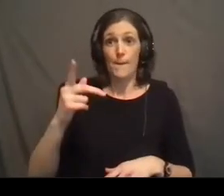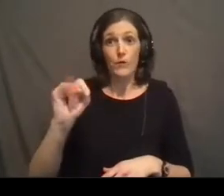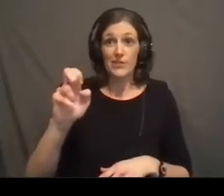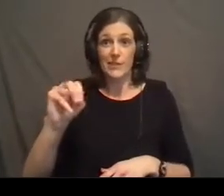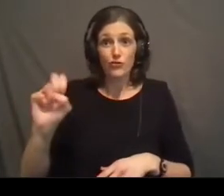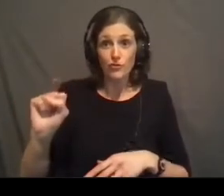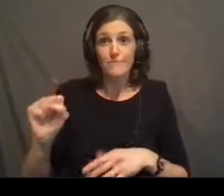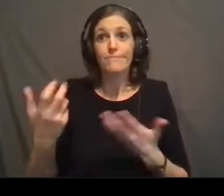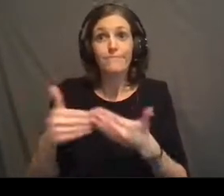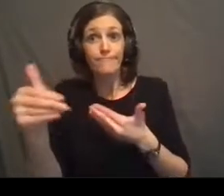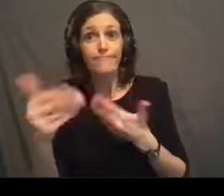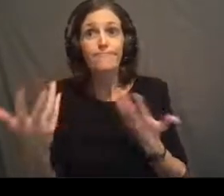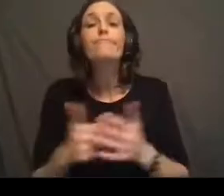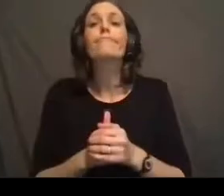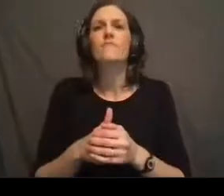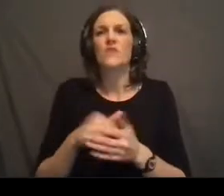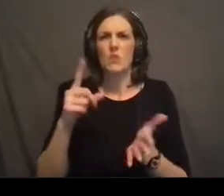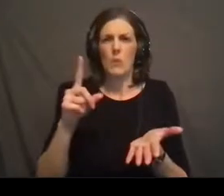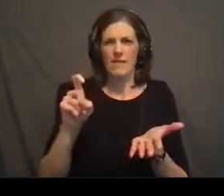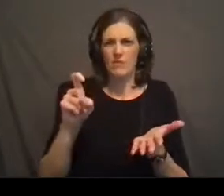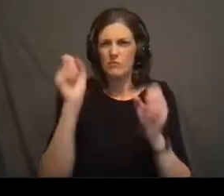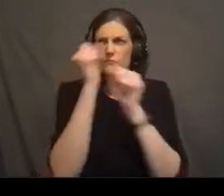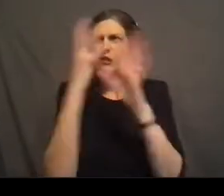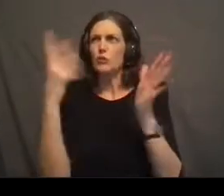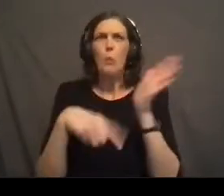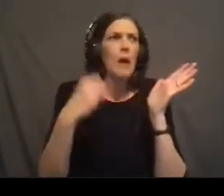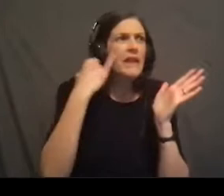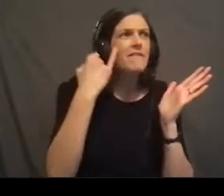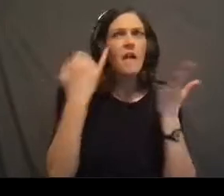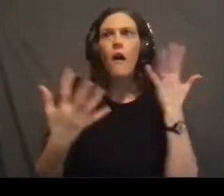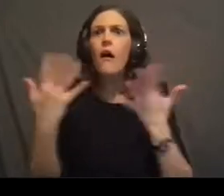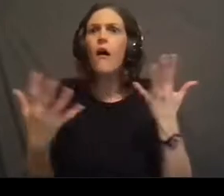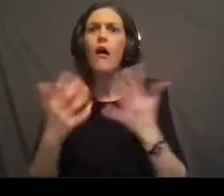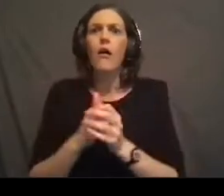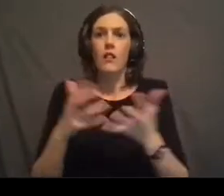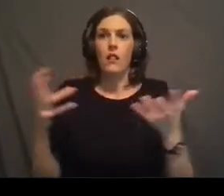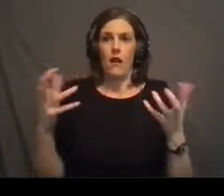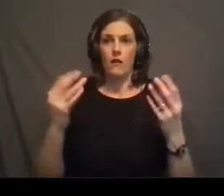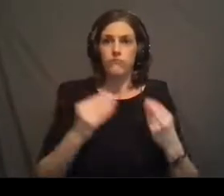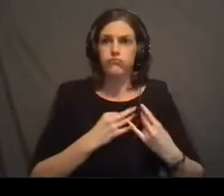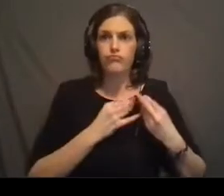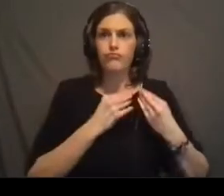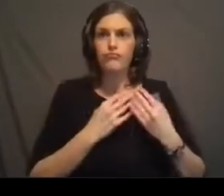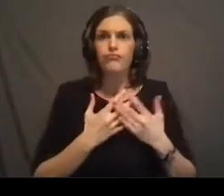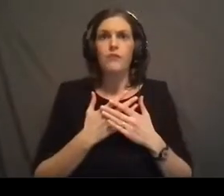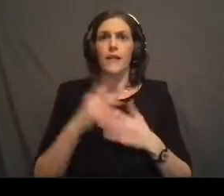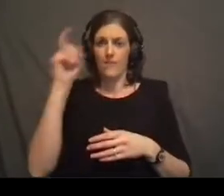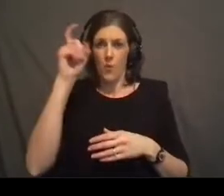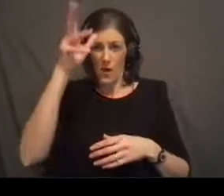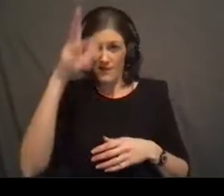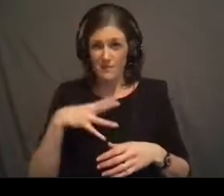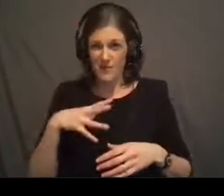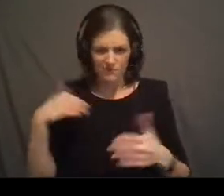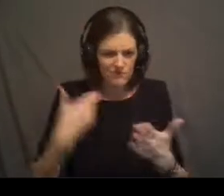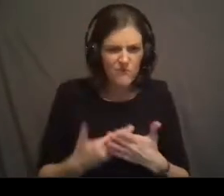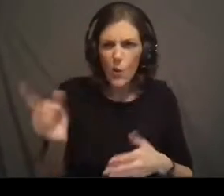what's going to happen? You got to imagine the what-if scenarios that are all brewing there. A lot of stirring is happening. These wise men come in and they're asking the